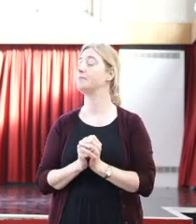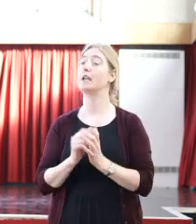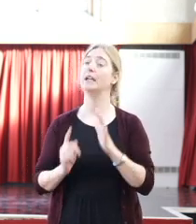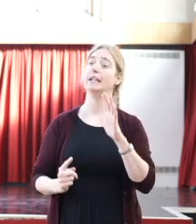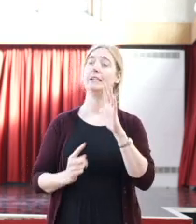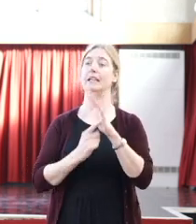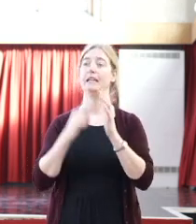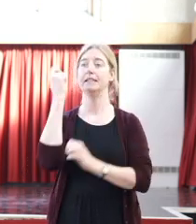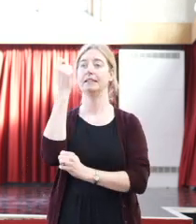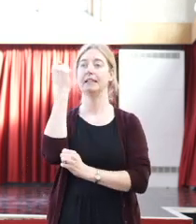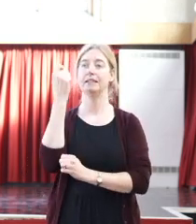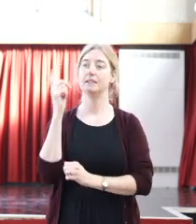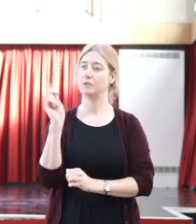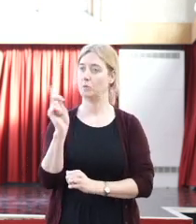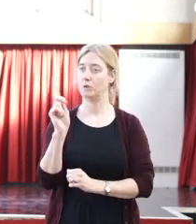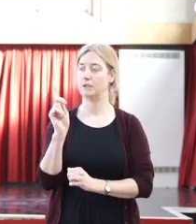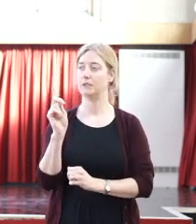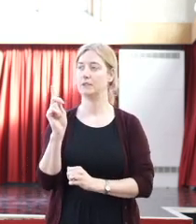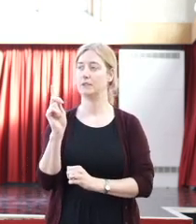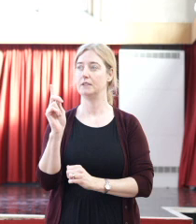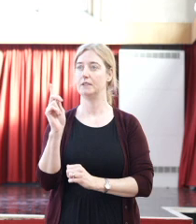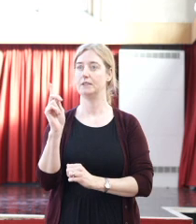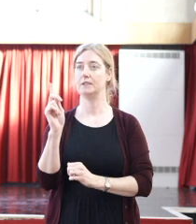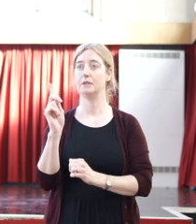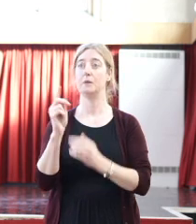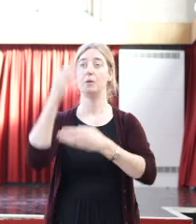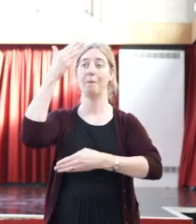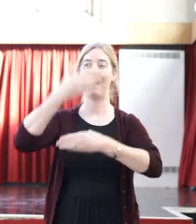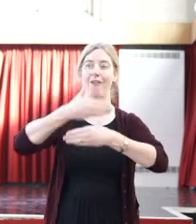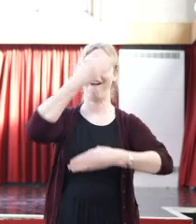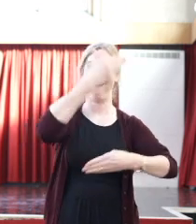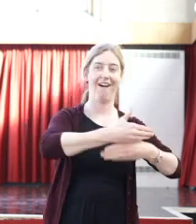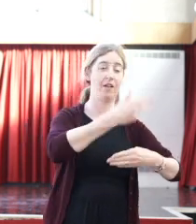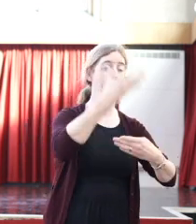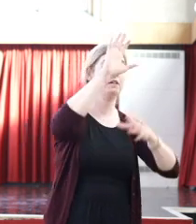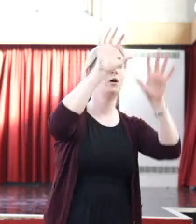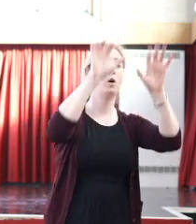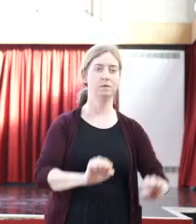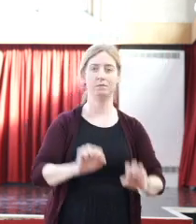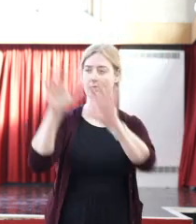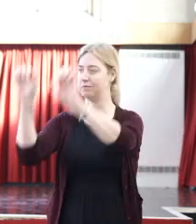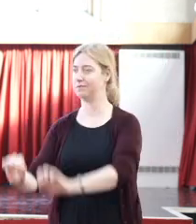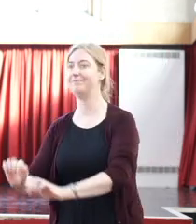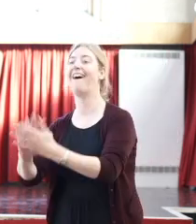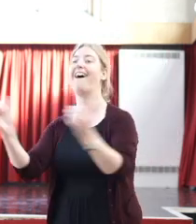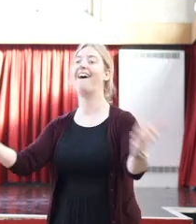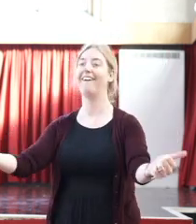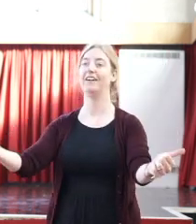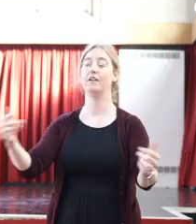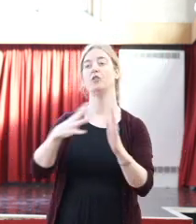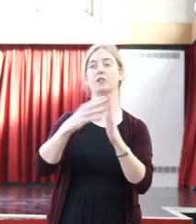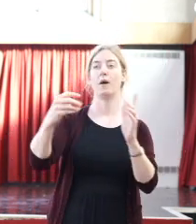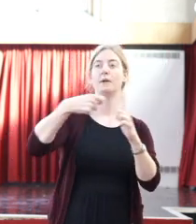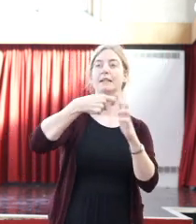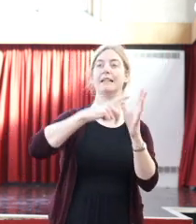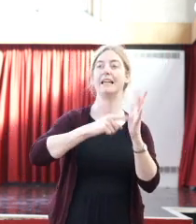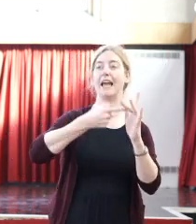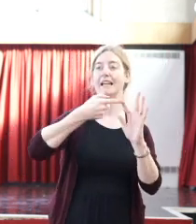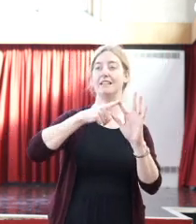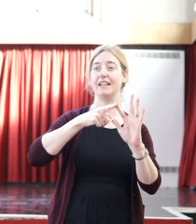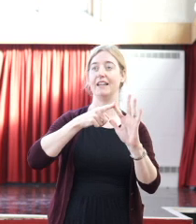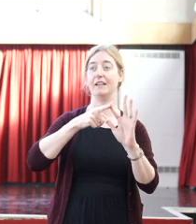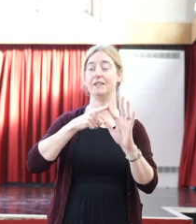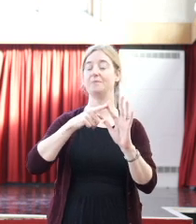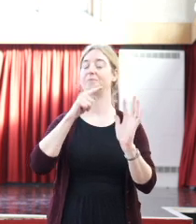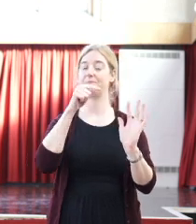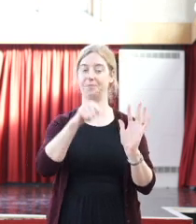our intervention work is down to the removal of barriers. A young person, Katie, doesn't begin with a J, but let's go